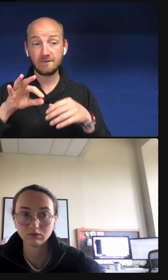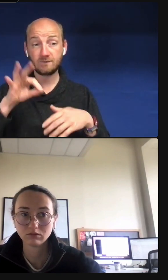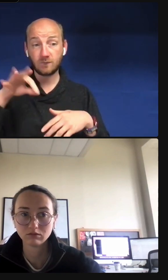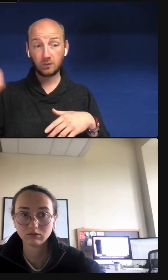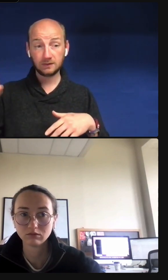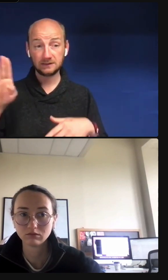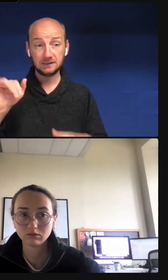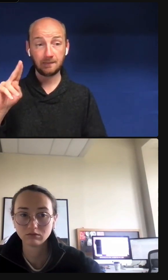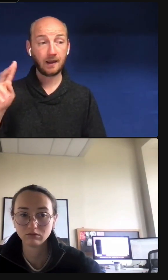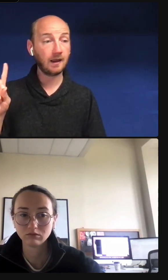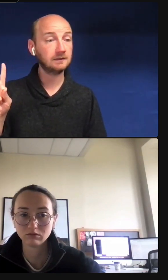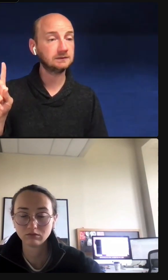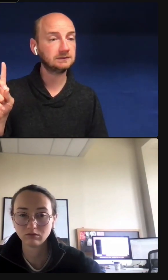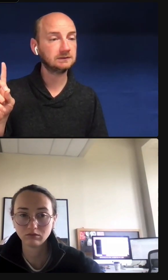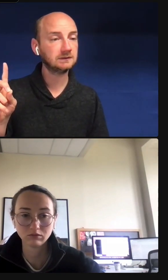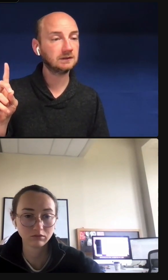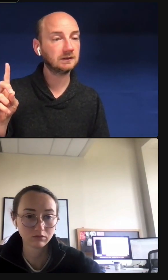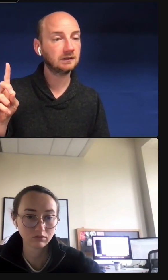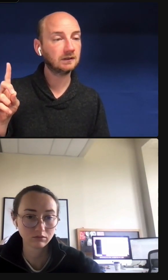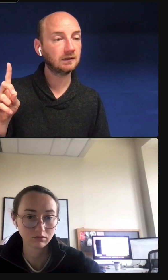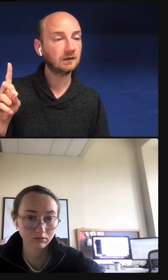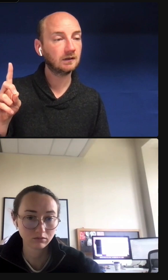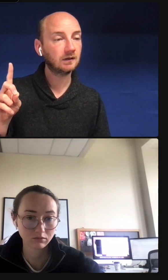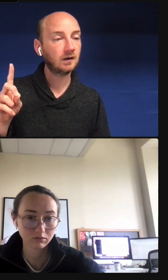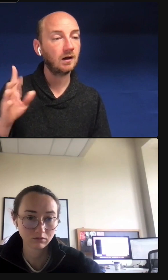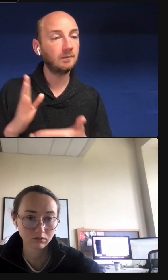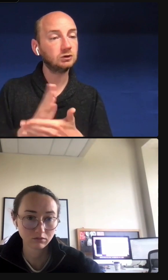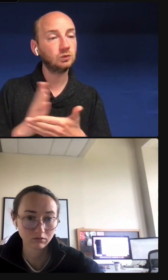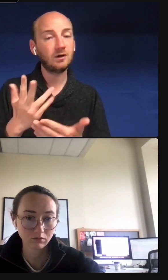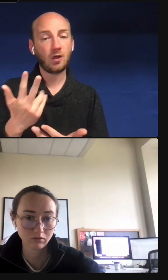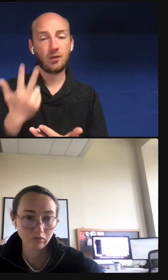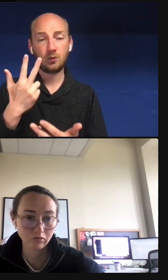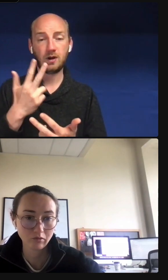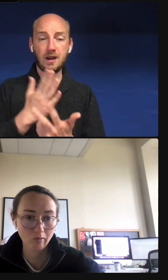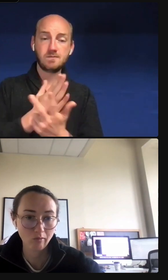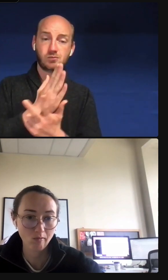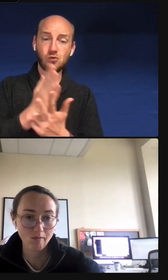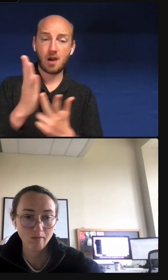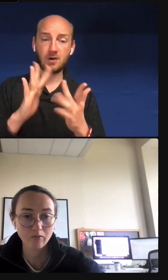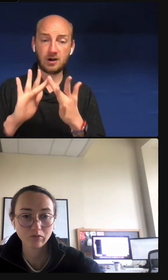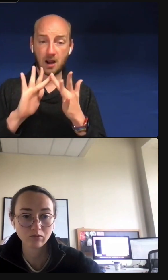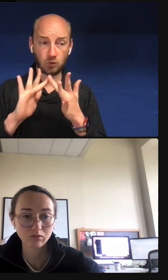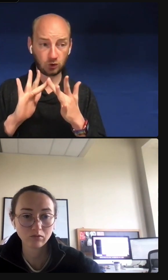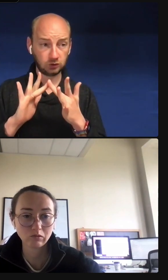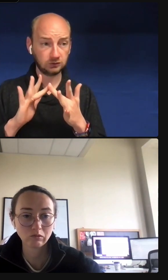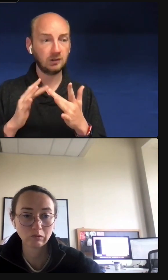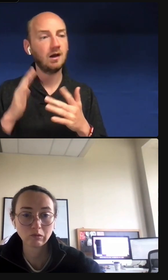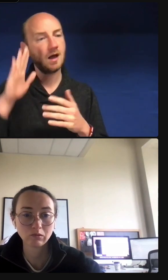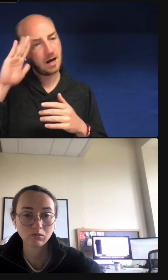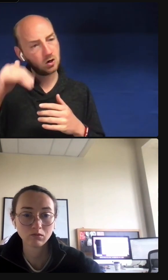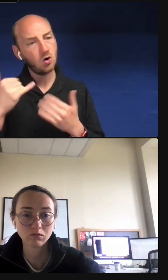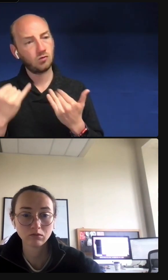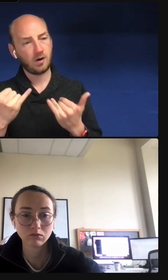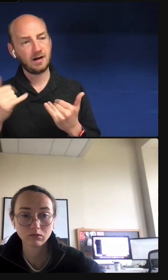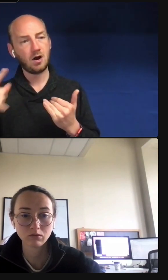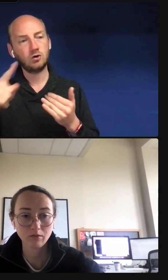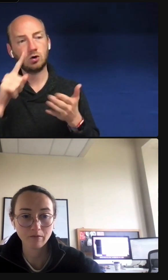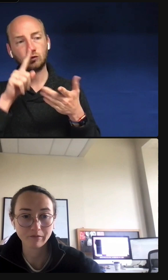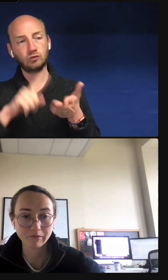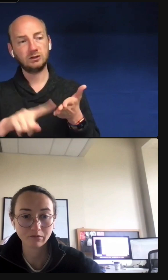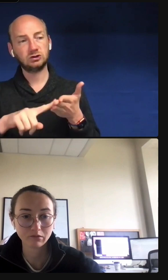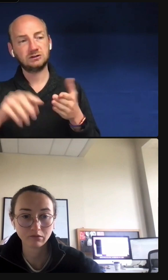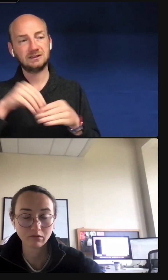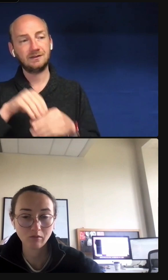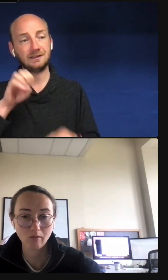three primary networks or microstates? I'm currently researching this in the EEG domain, where it appears to